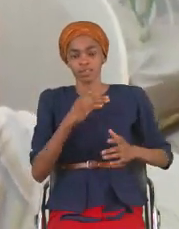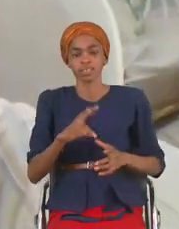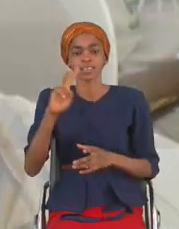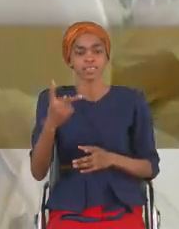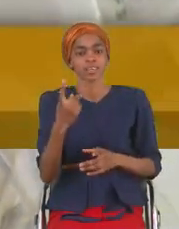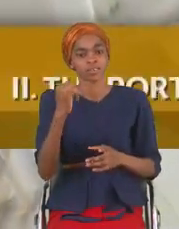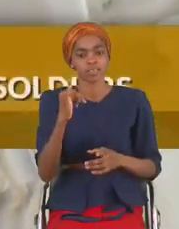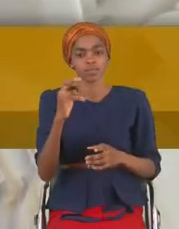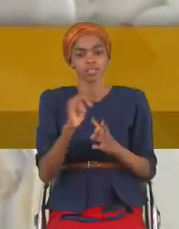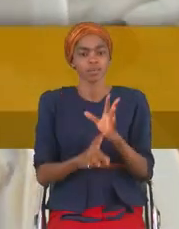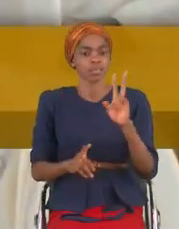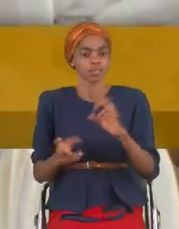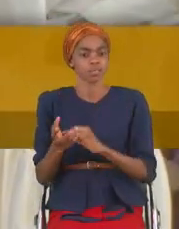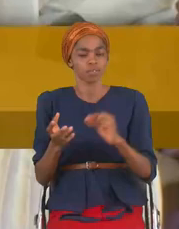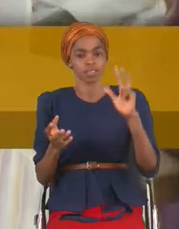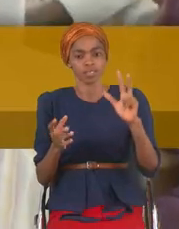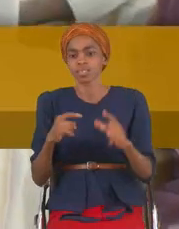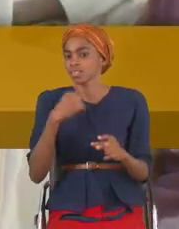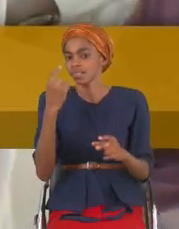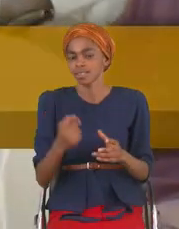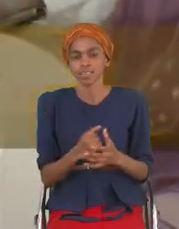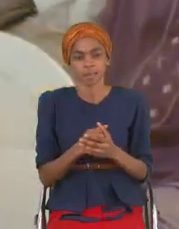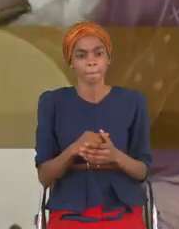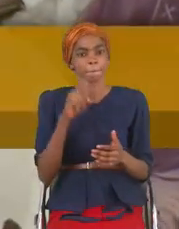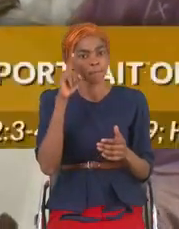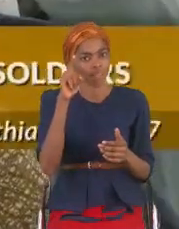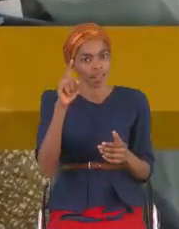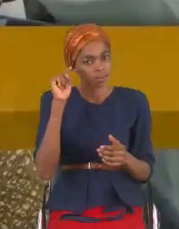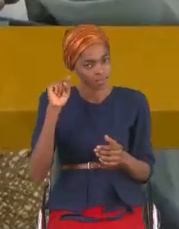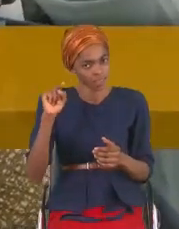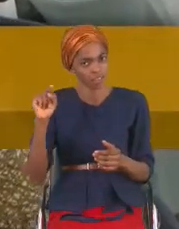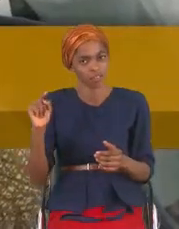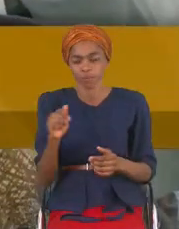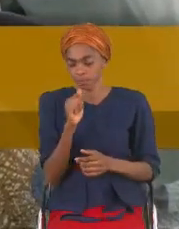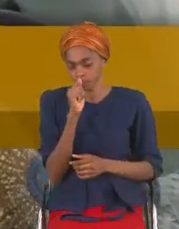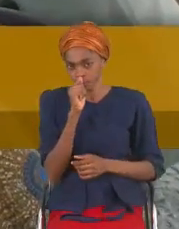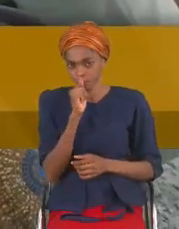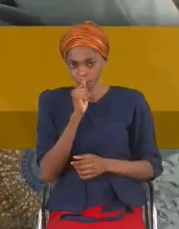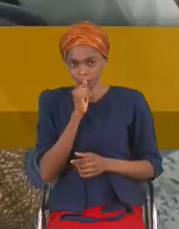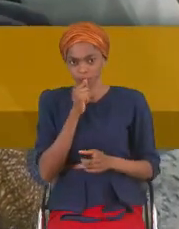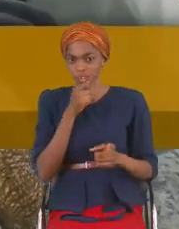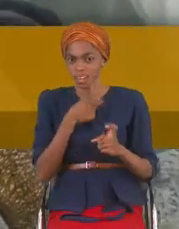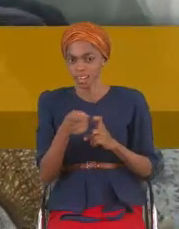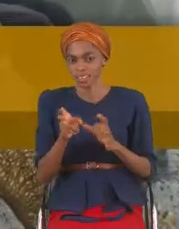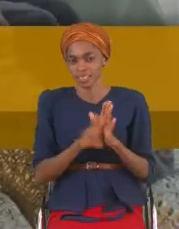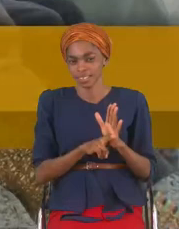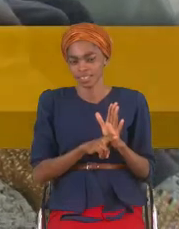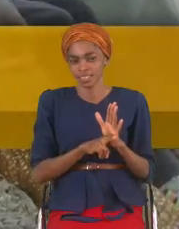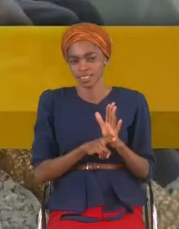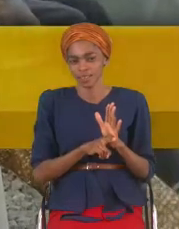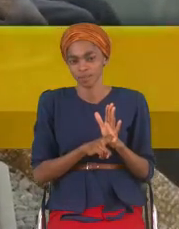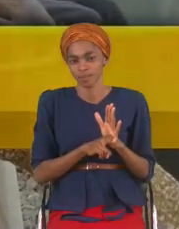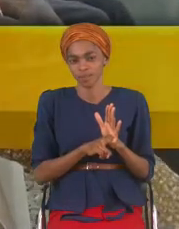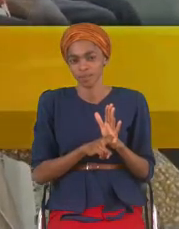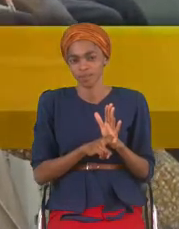from verse 3. It says, thou therefore endure hardness. If